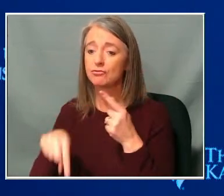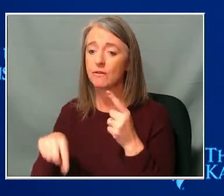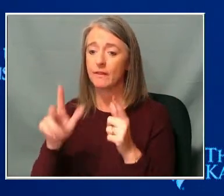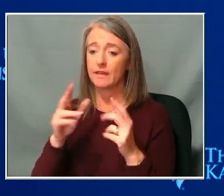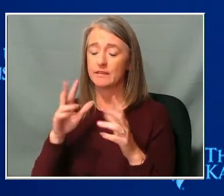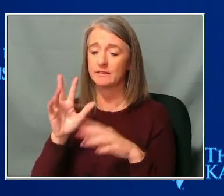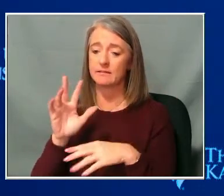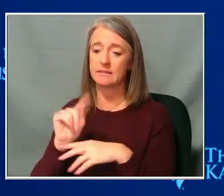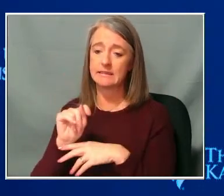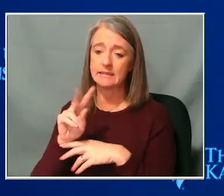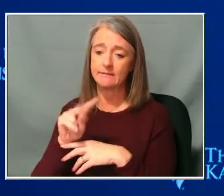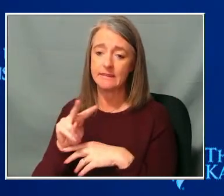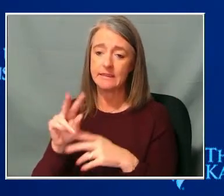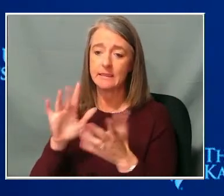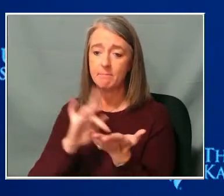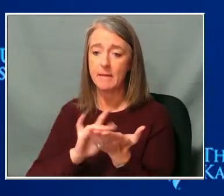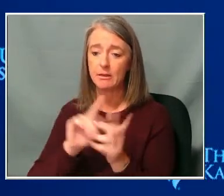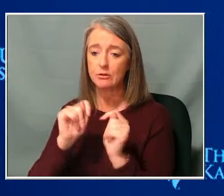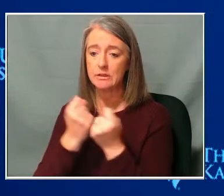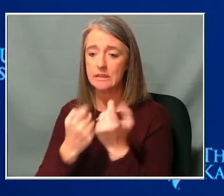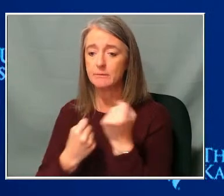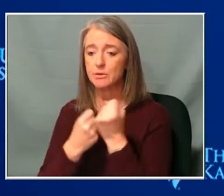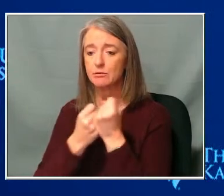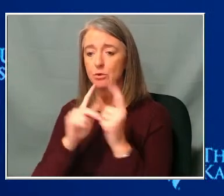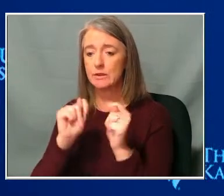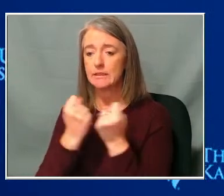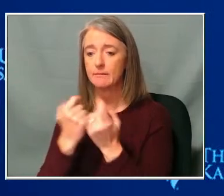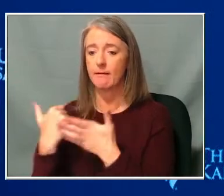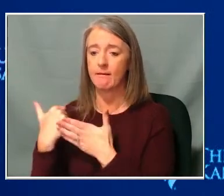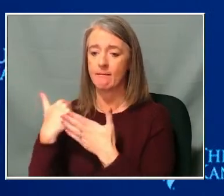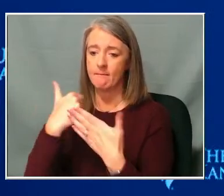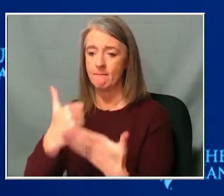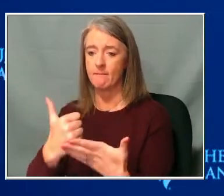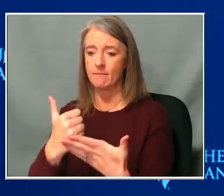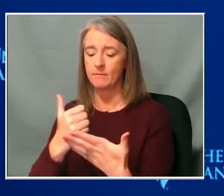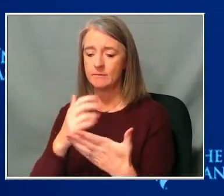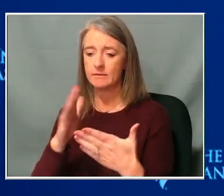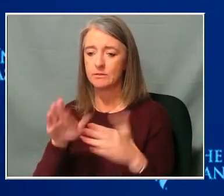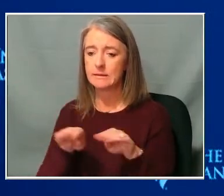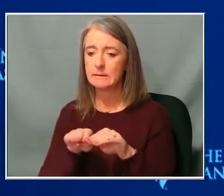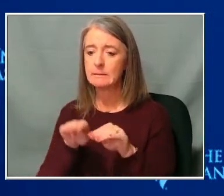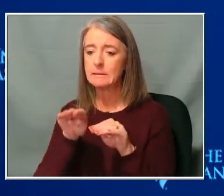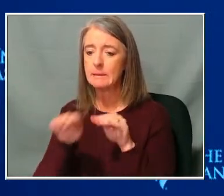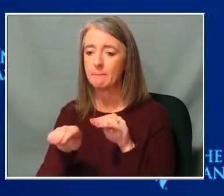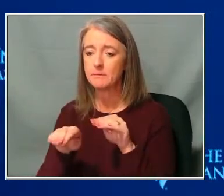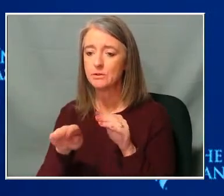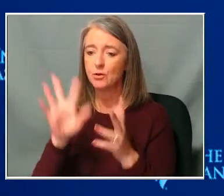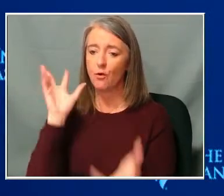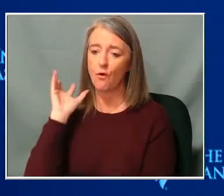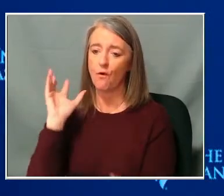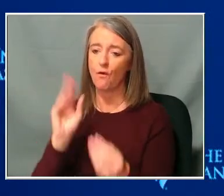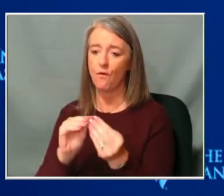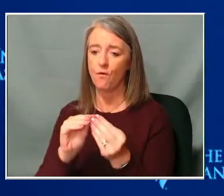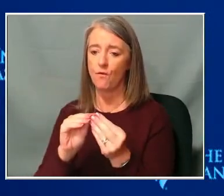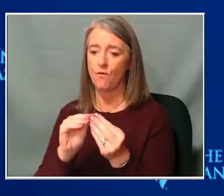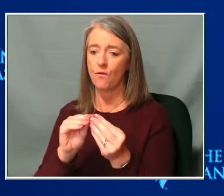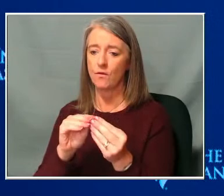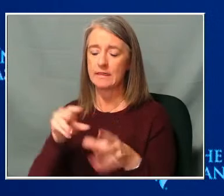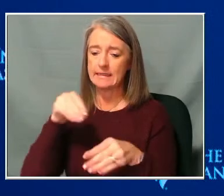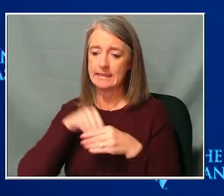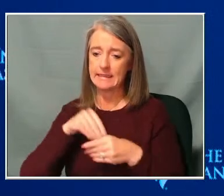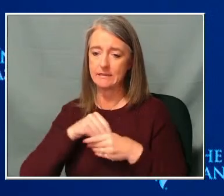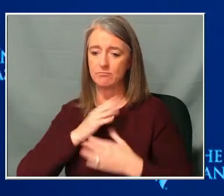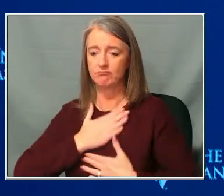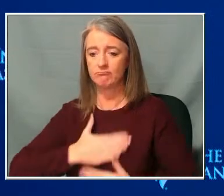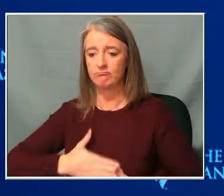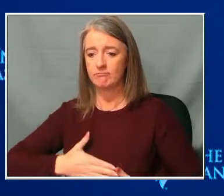to our medical teams and support teams all help to take those little steps so that overall the product and you are feeling better.